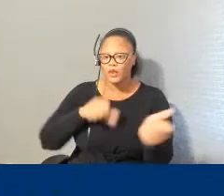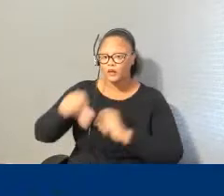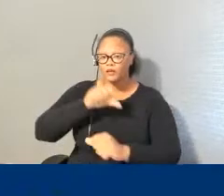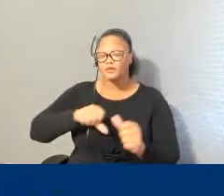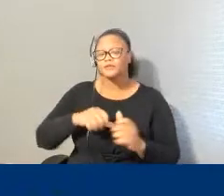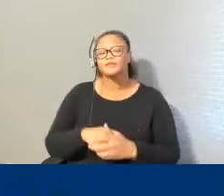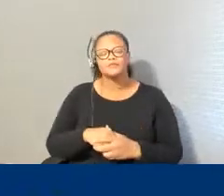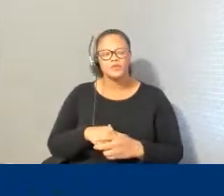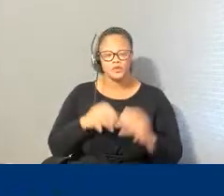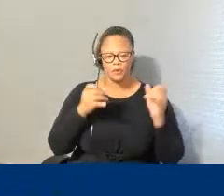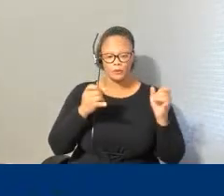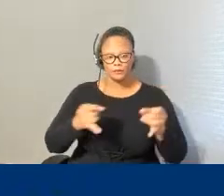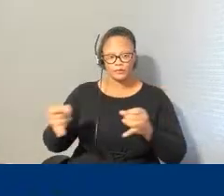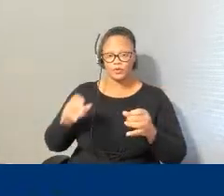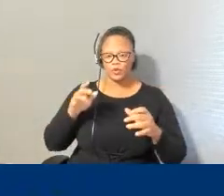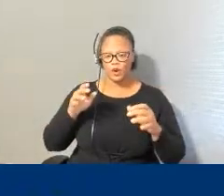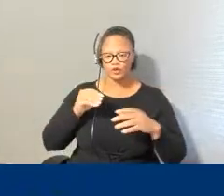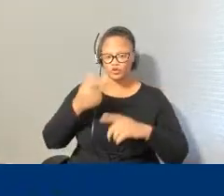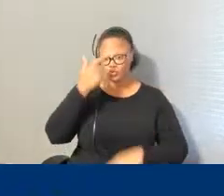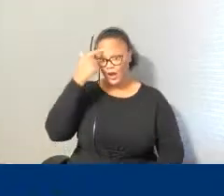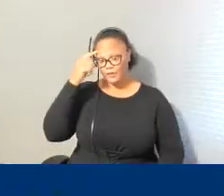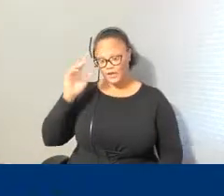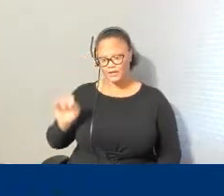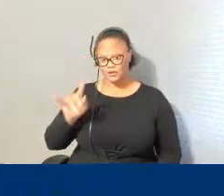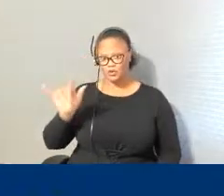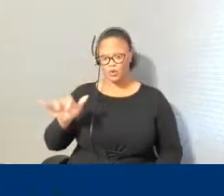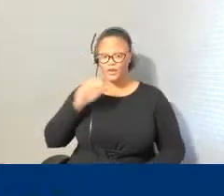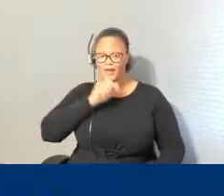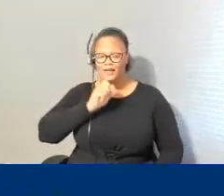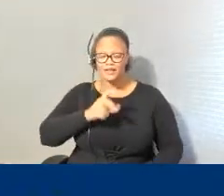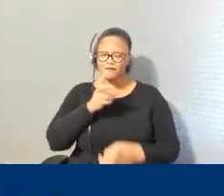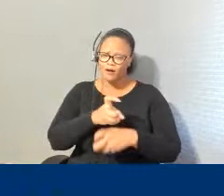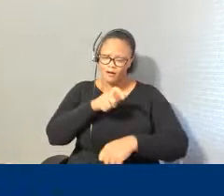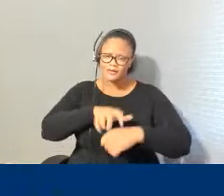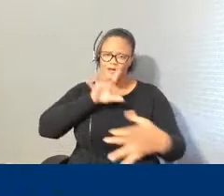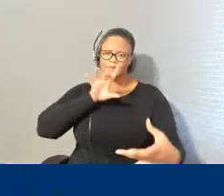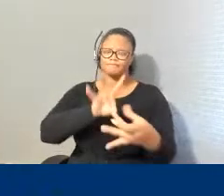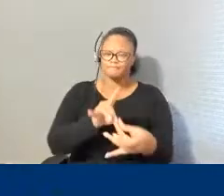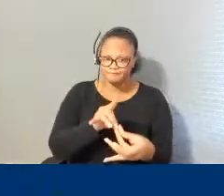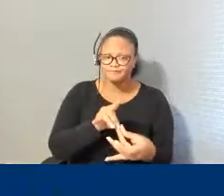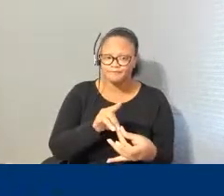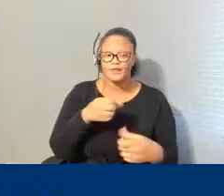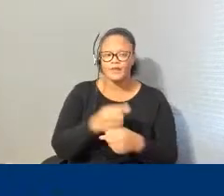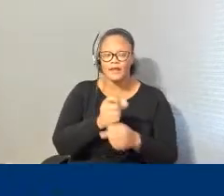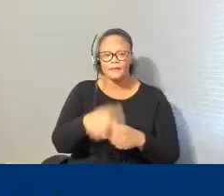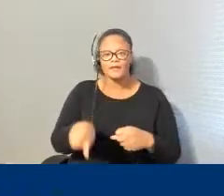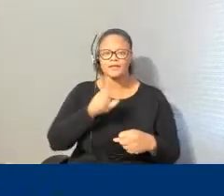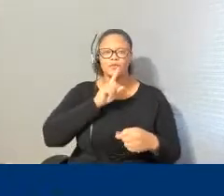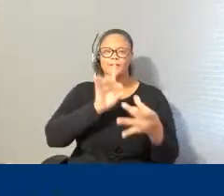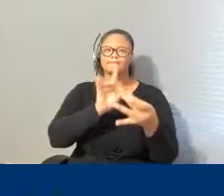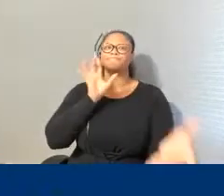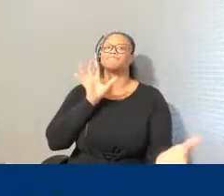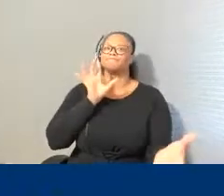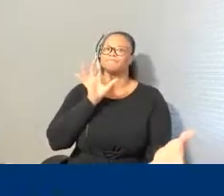who have been traumatized at early ages have a hard time attaching, which makes them very dissociative, and